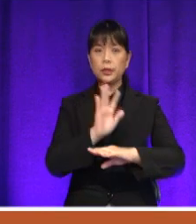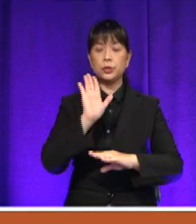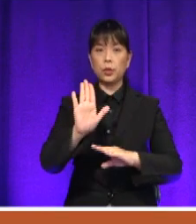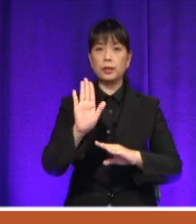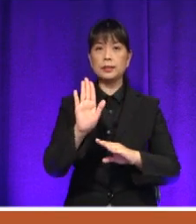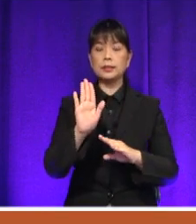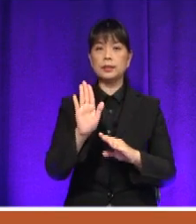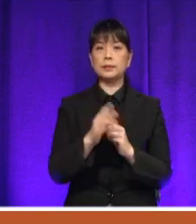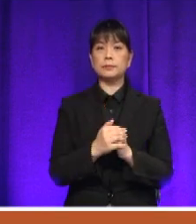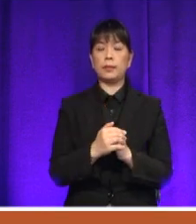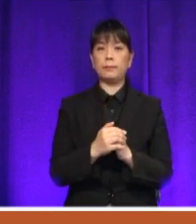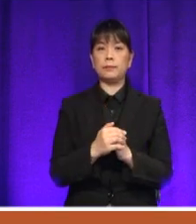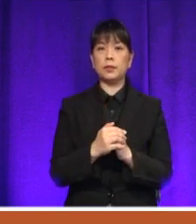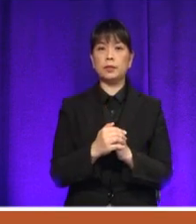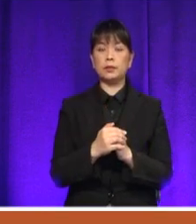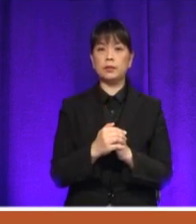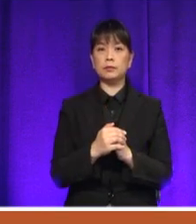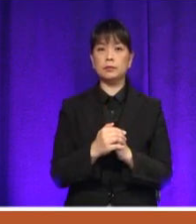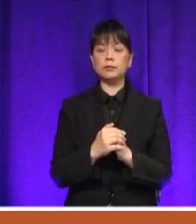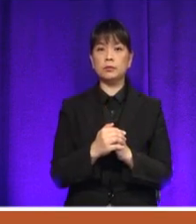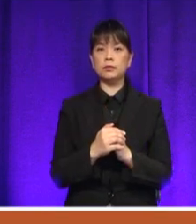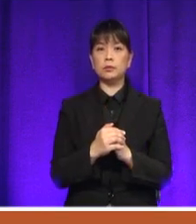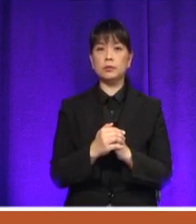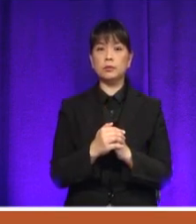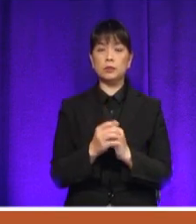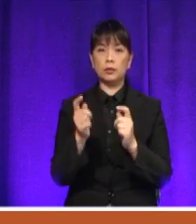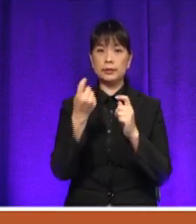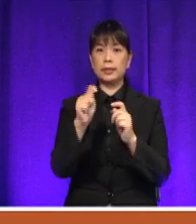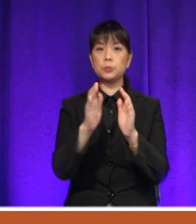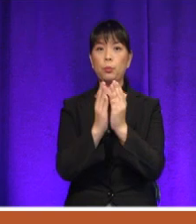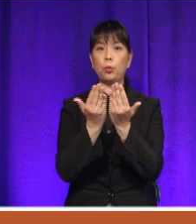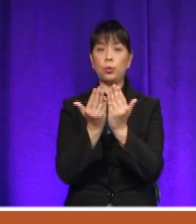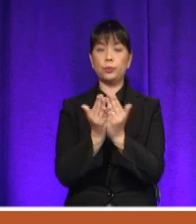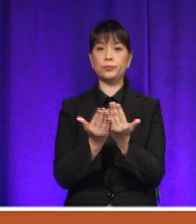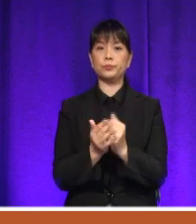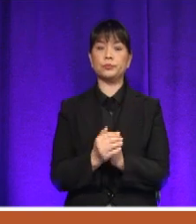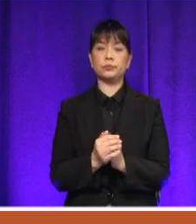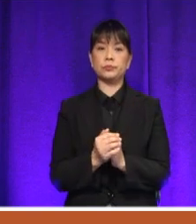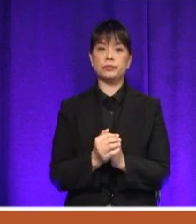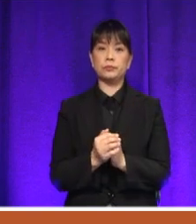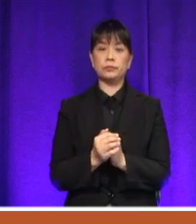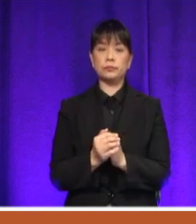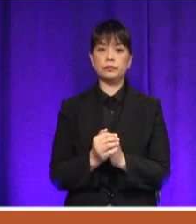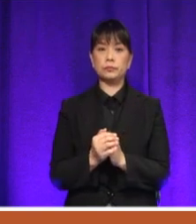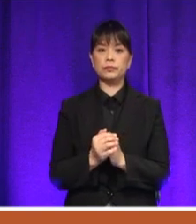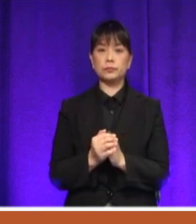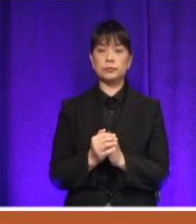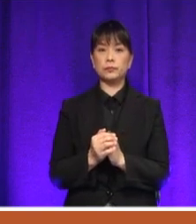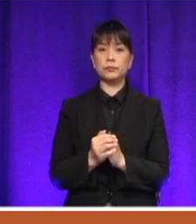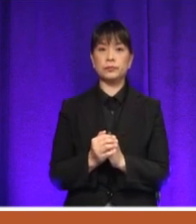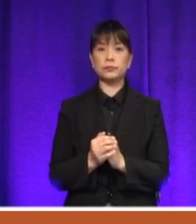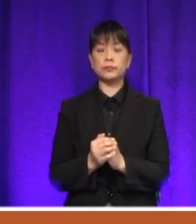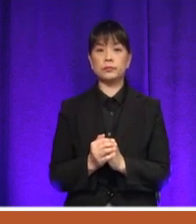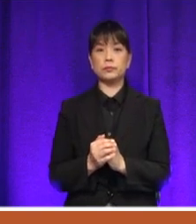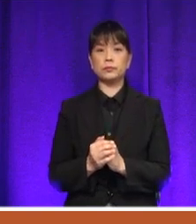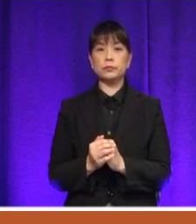highlight your question papers when you are sitting for the listening exam. Okay. Okay, all right. Ready? You guys